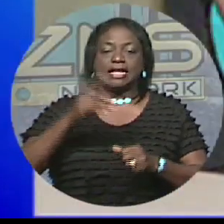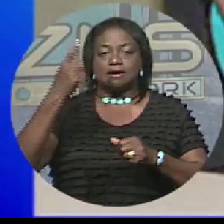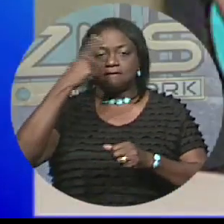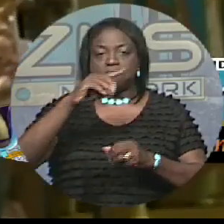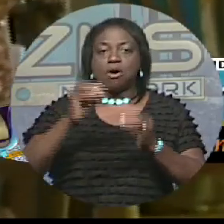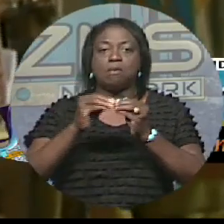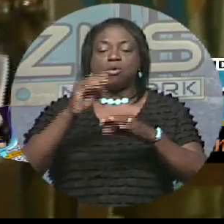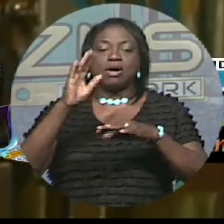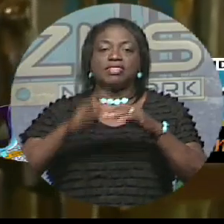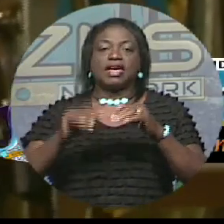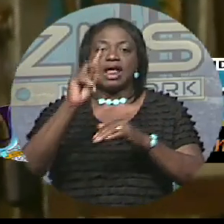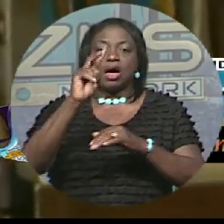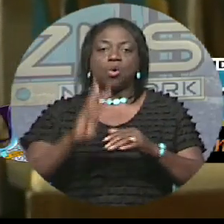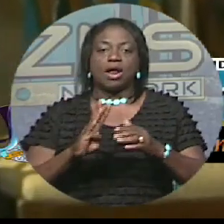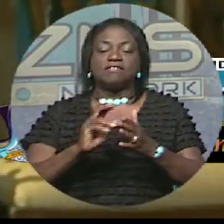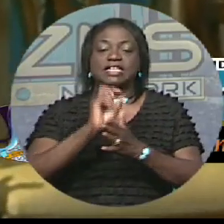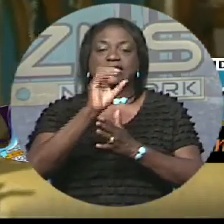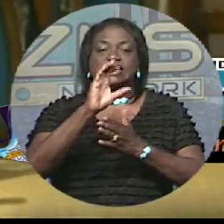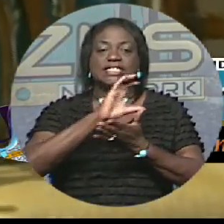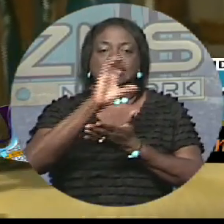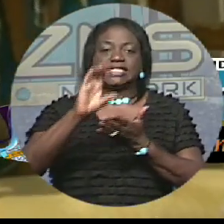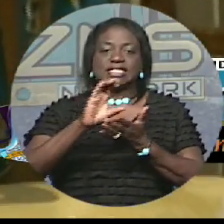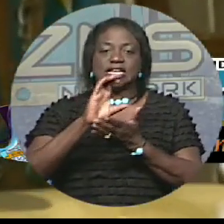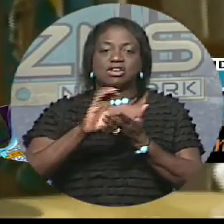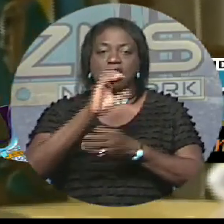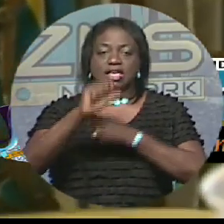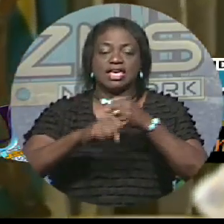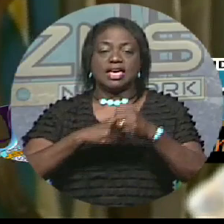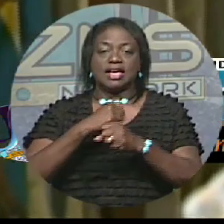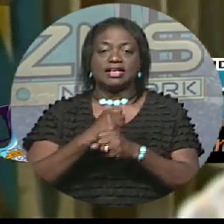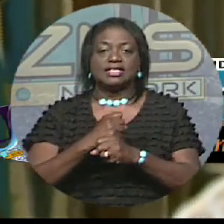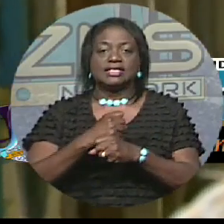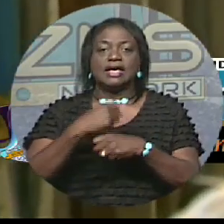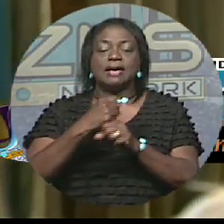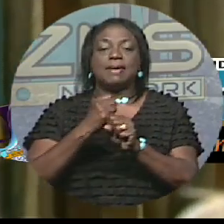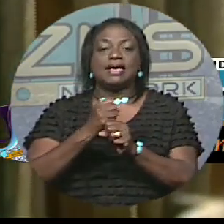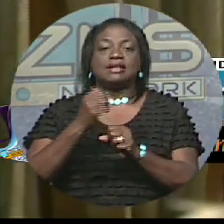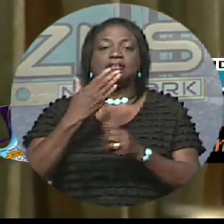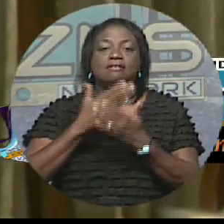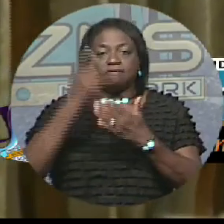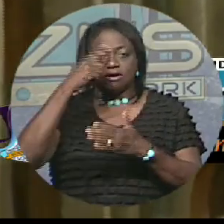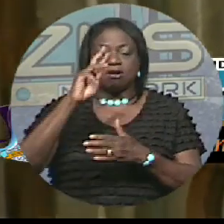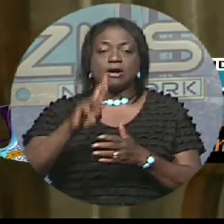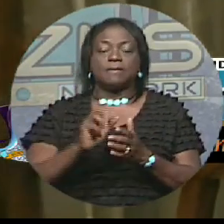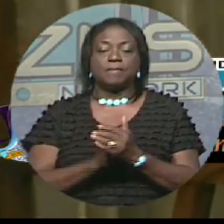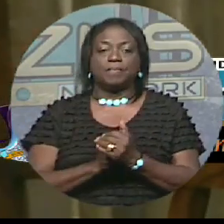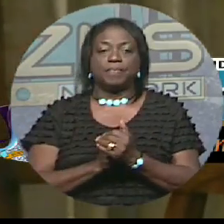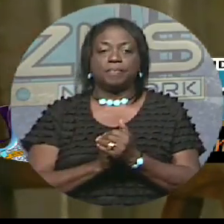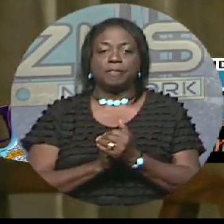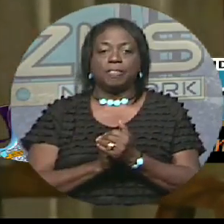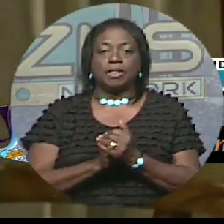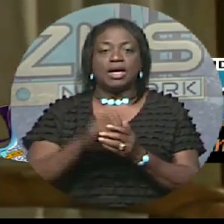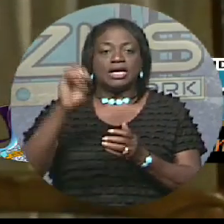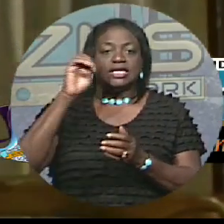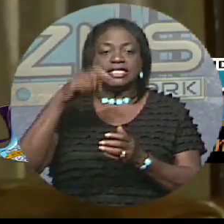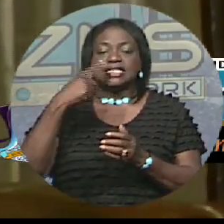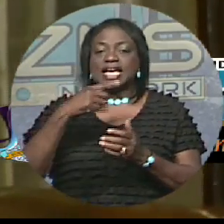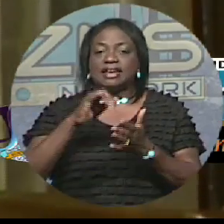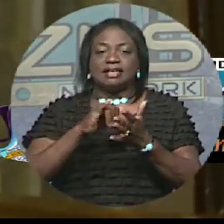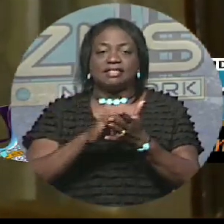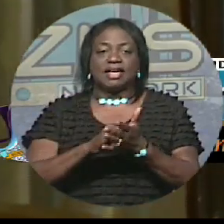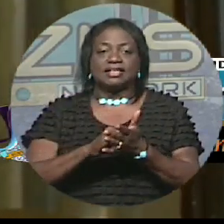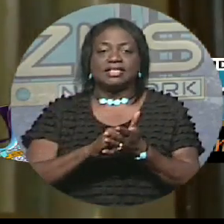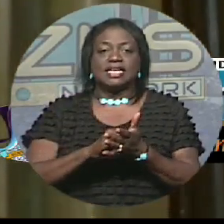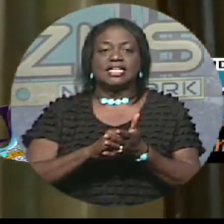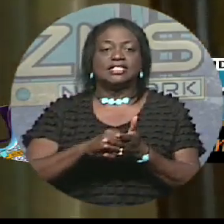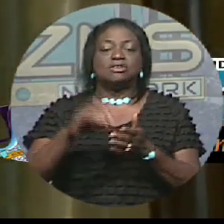this appointment. The Prime Minister is convinced Her Excellency would discharge her duty with nonpartisanship, as has been the case with every other Governor